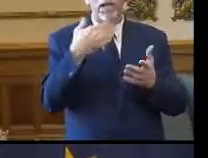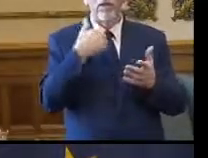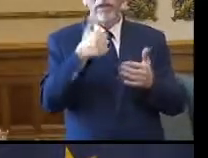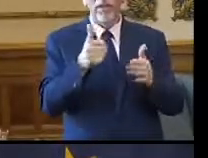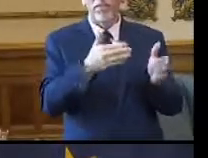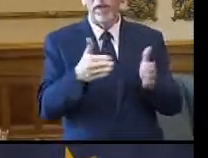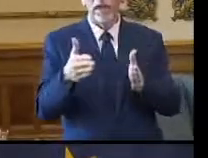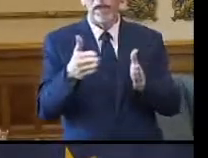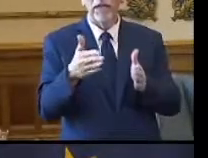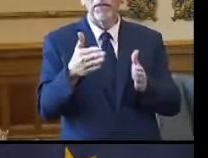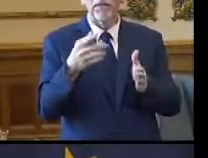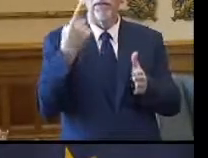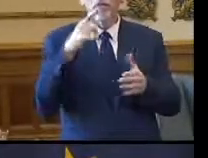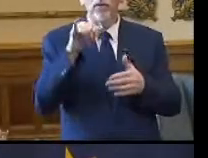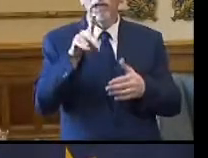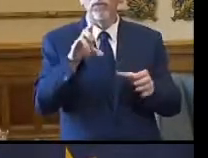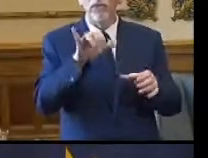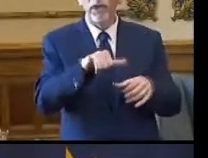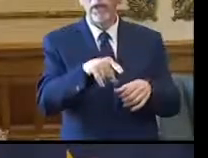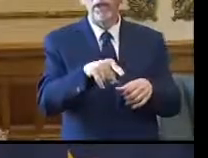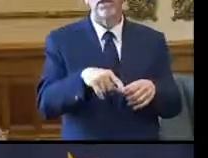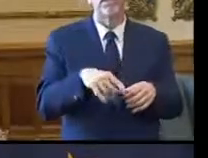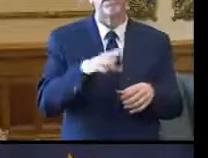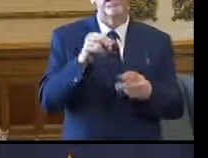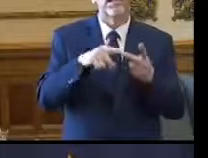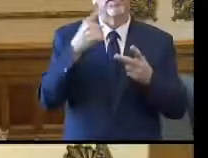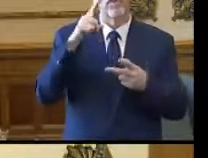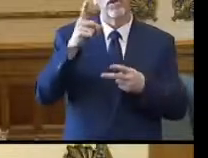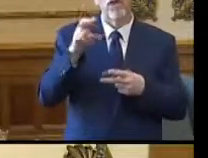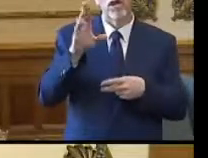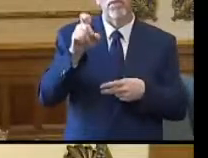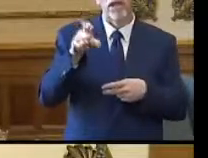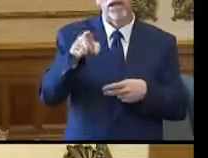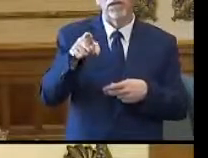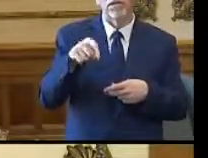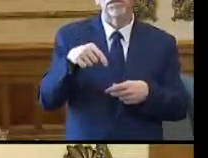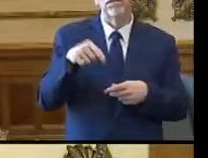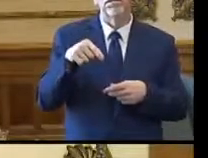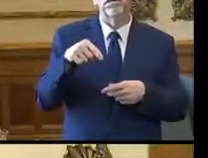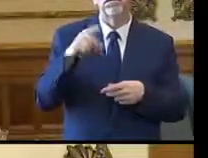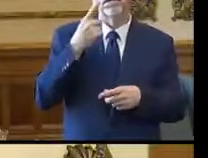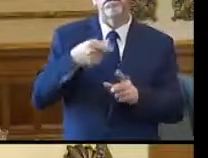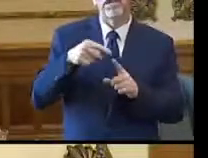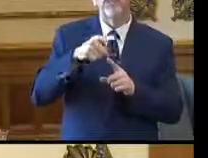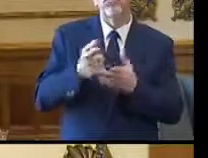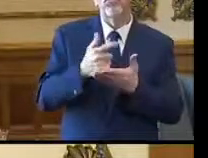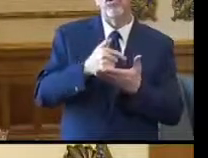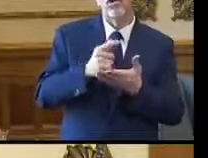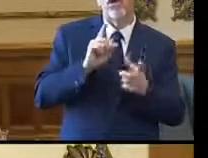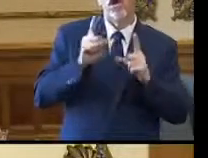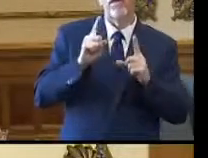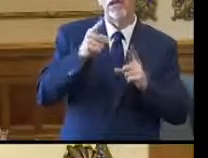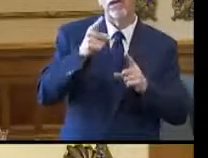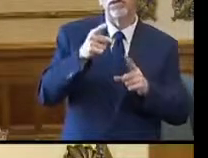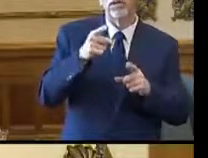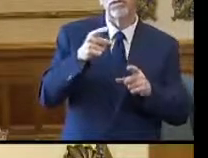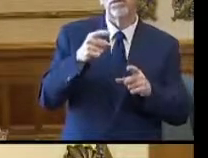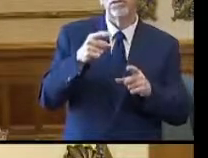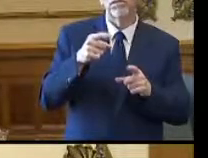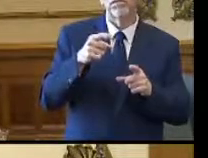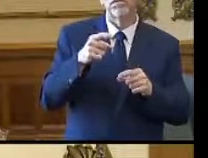plans for Indiana to do that. And for Dr. Box, kind of going back to an earlier conversation, yes, this is a